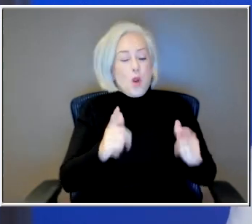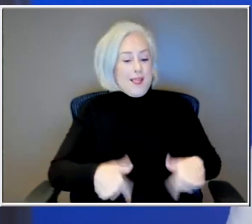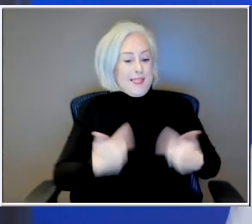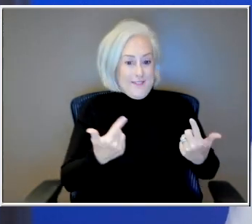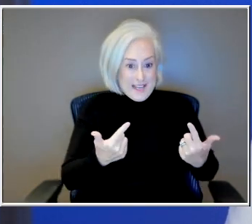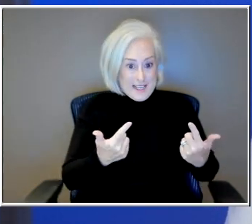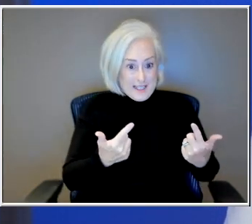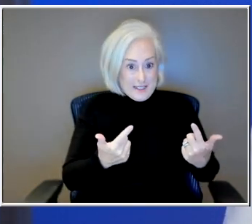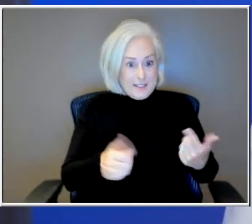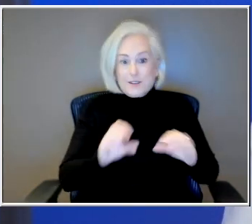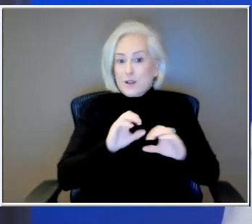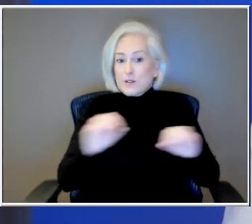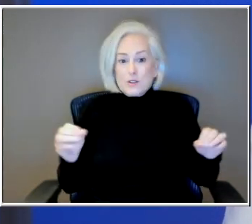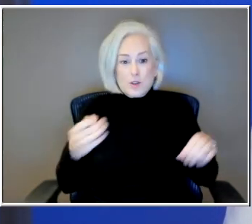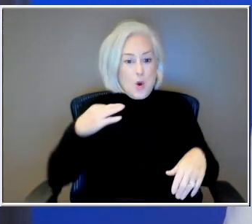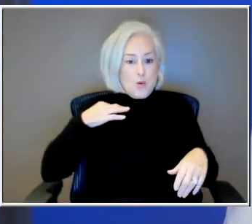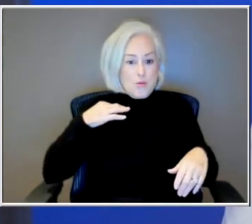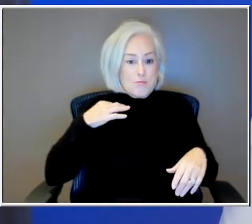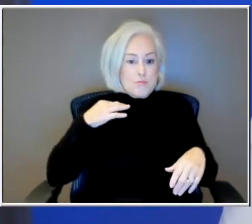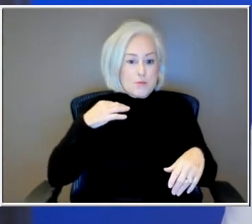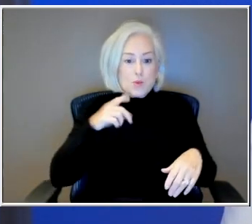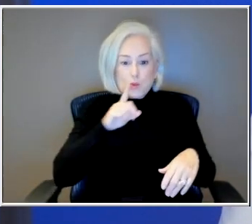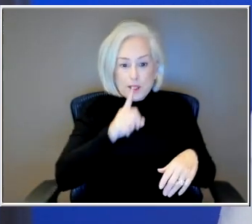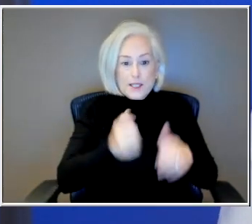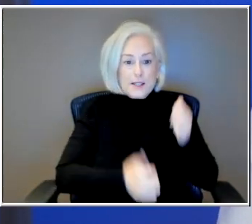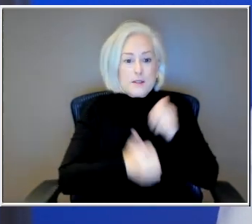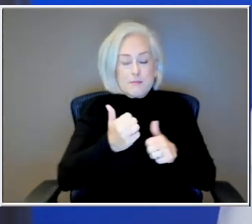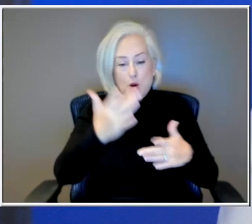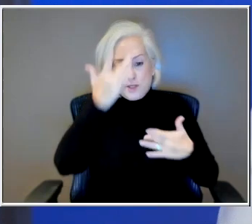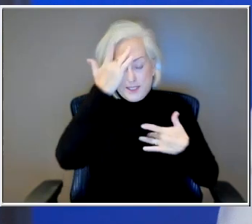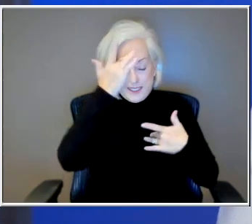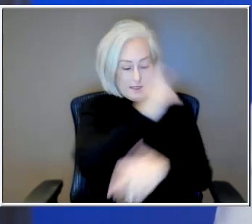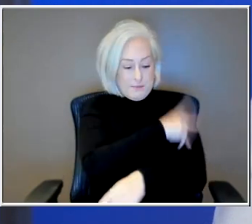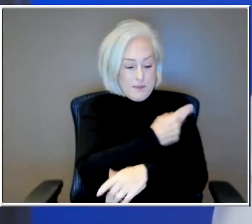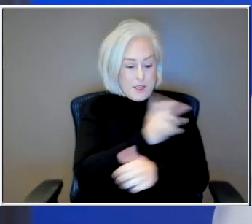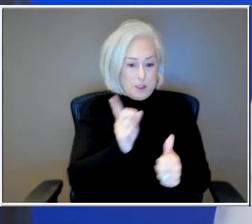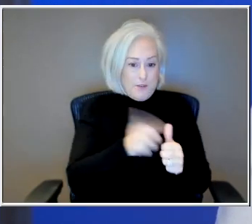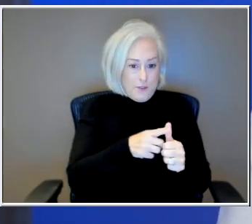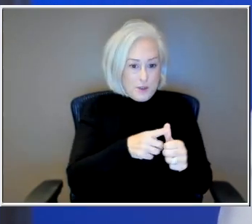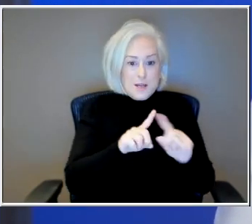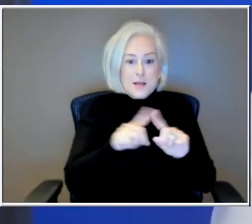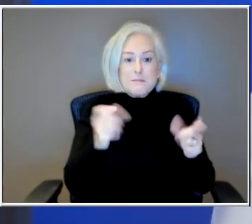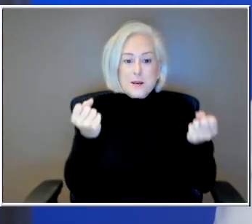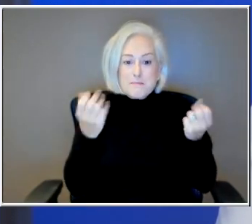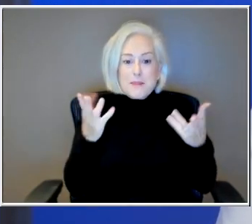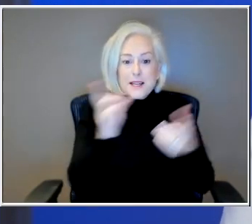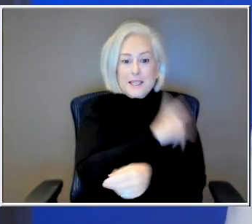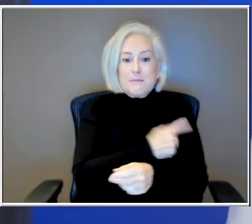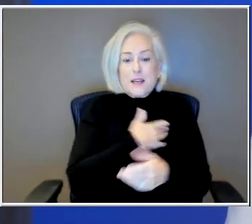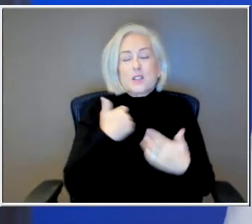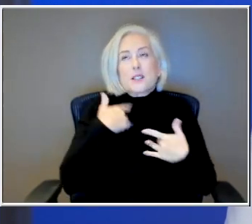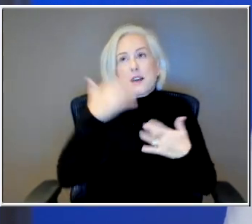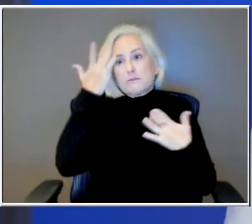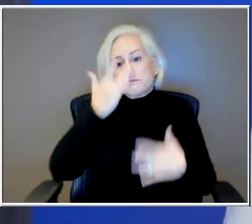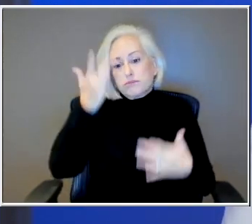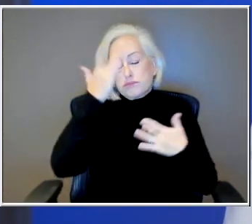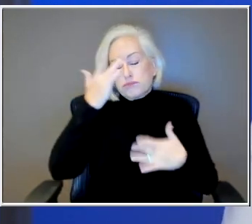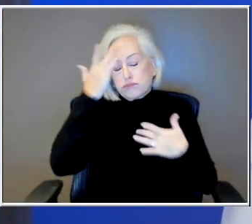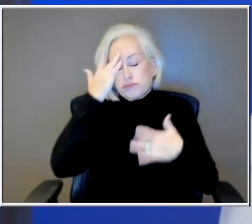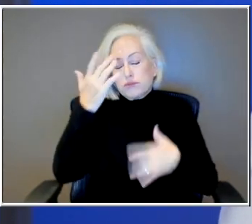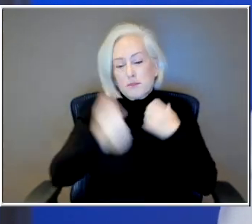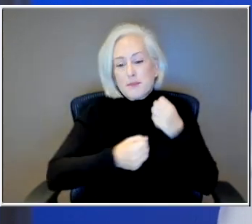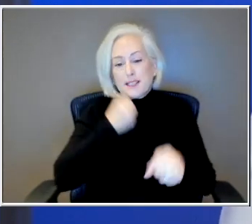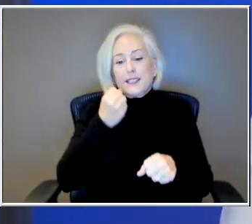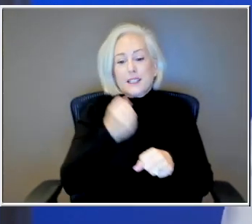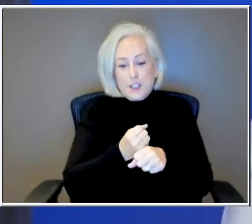for transplant. It's really the sickest patient first. But many of our patients have these disease for years, and it's a very long process to eventually get sick enough to